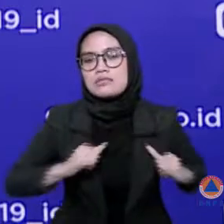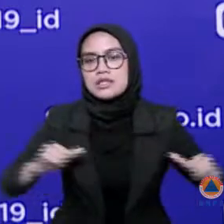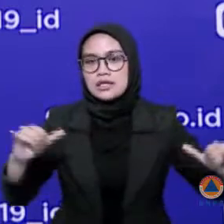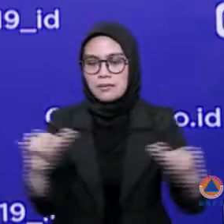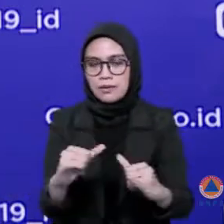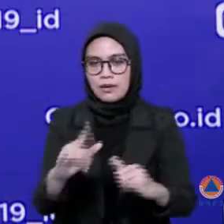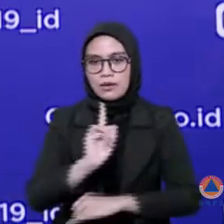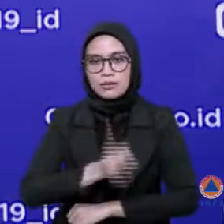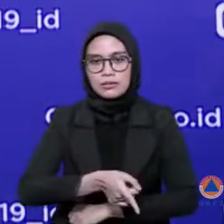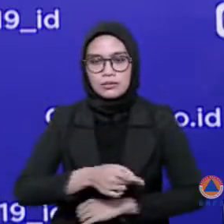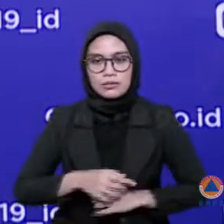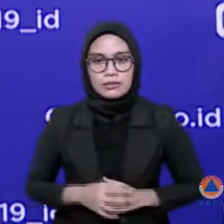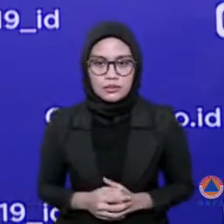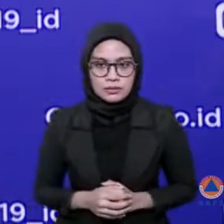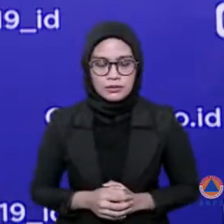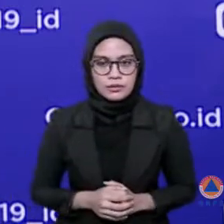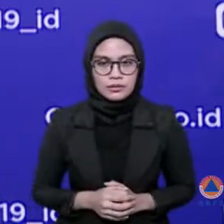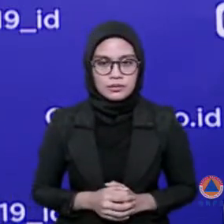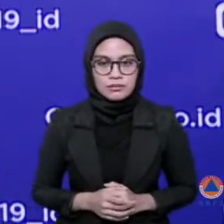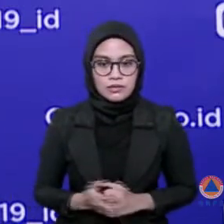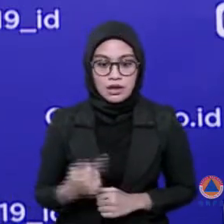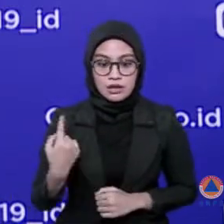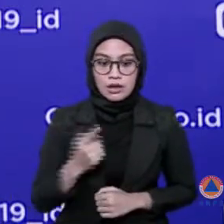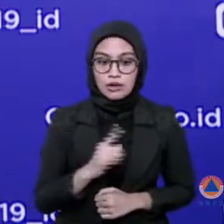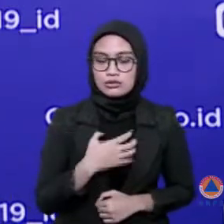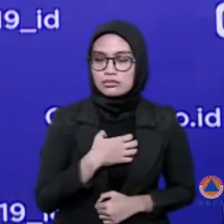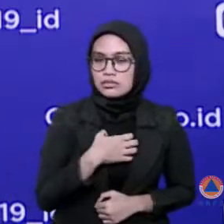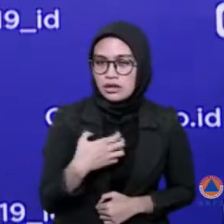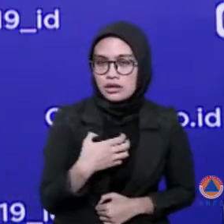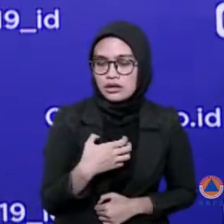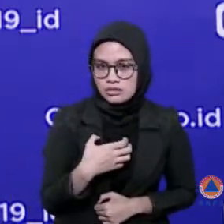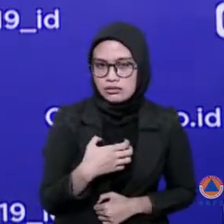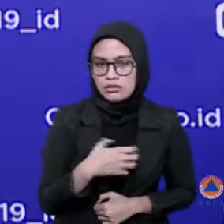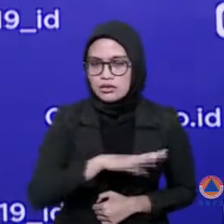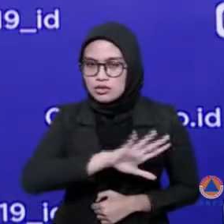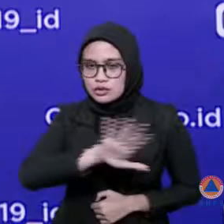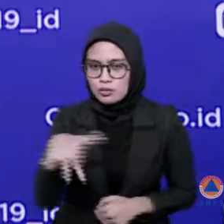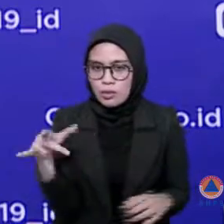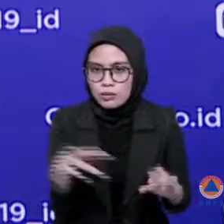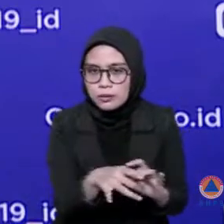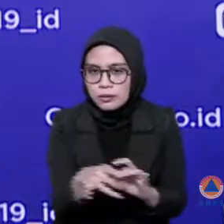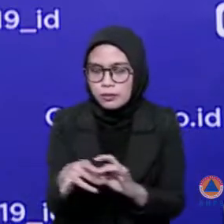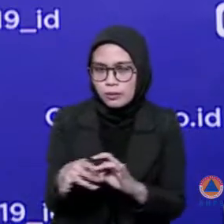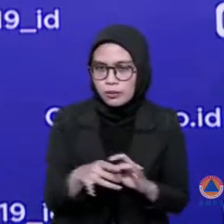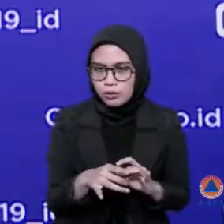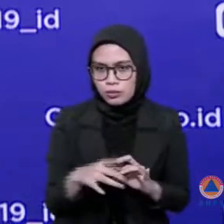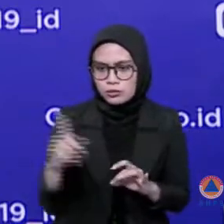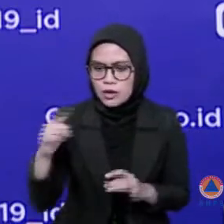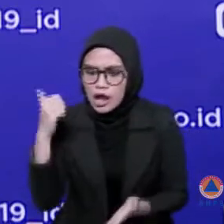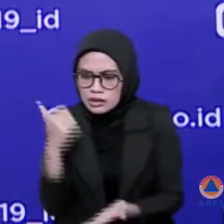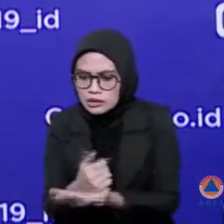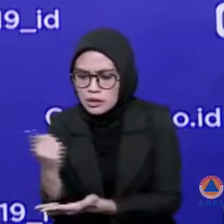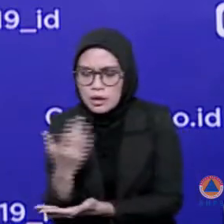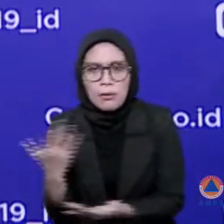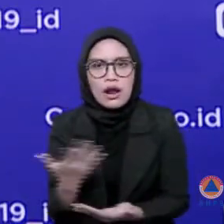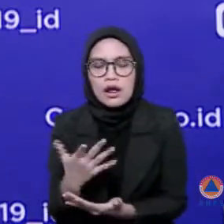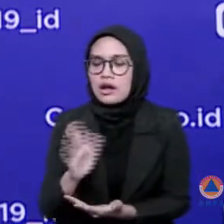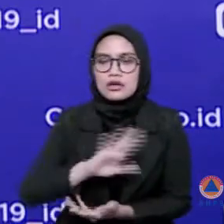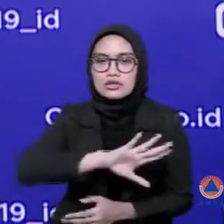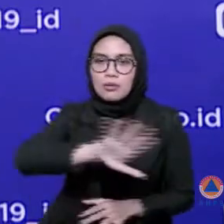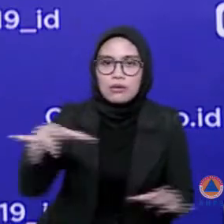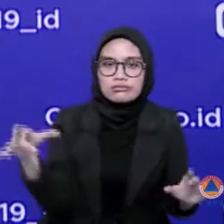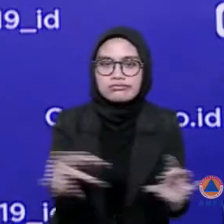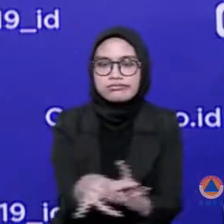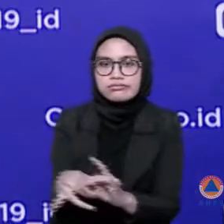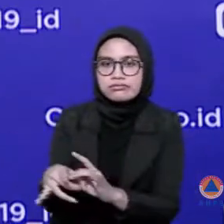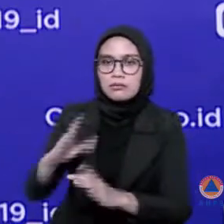each other. We must all ensure that everyone, no matter where they come from, can break free from the COVID-19